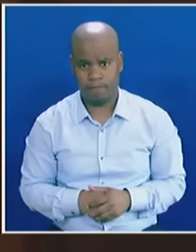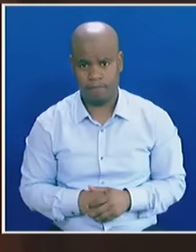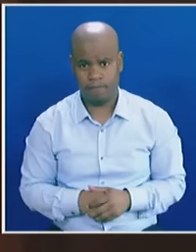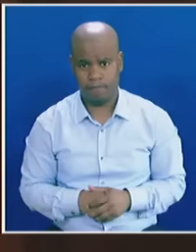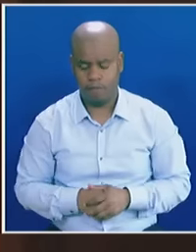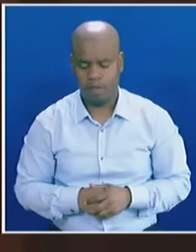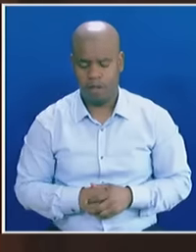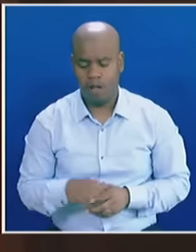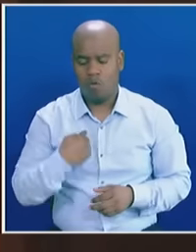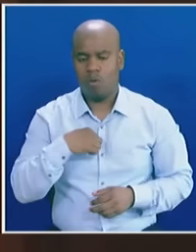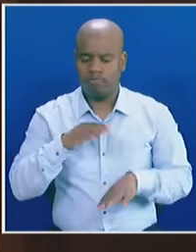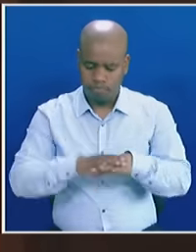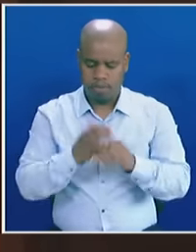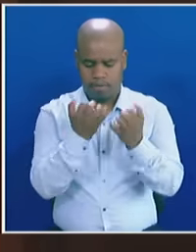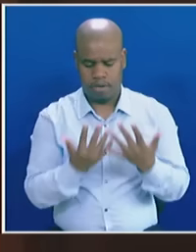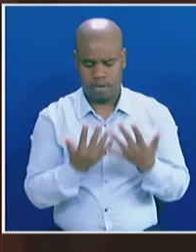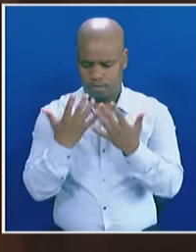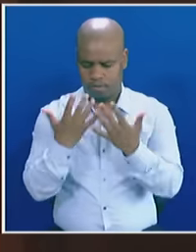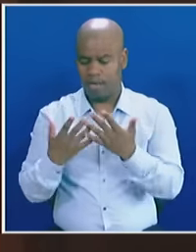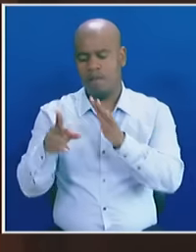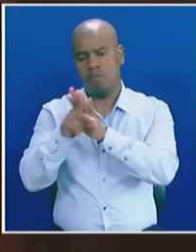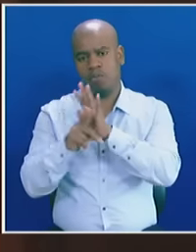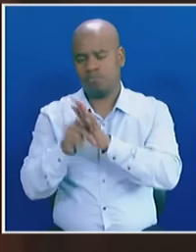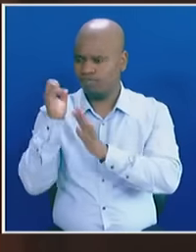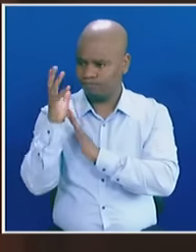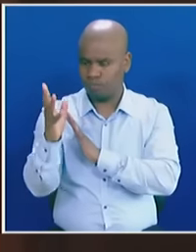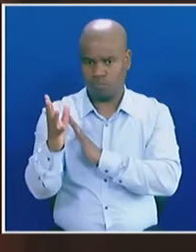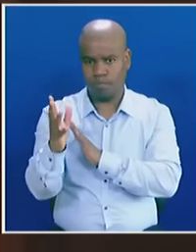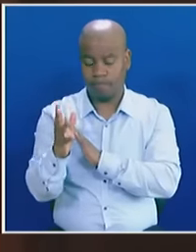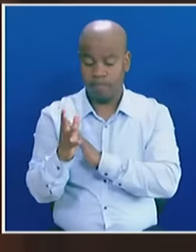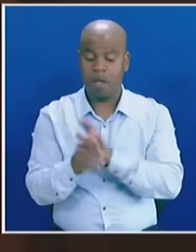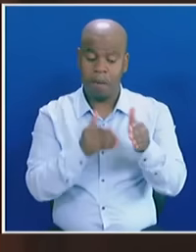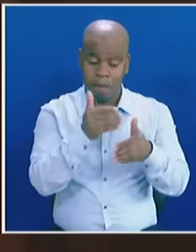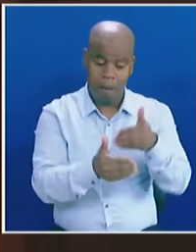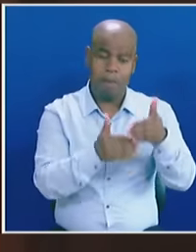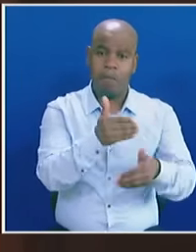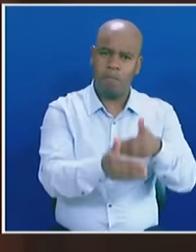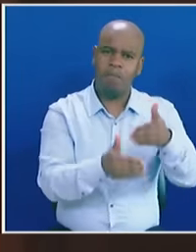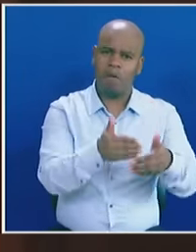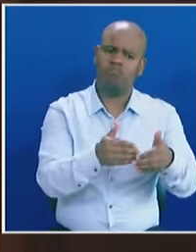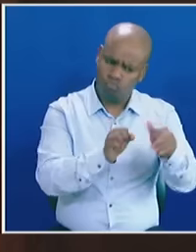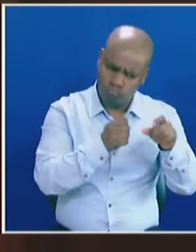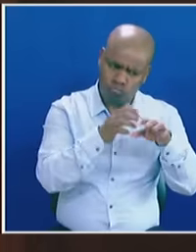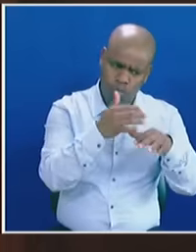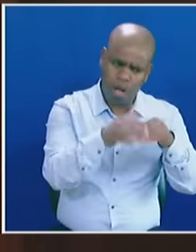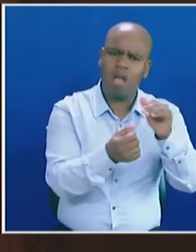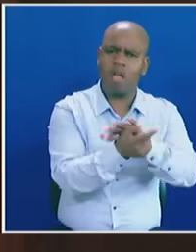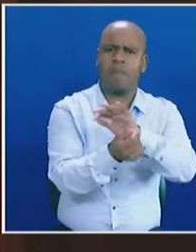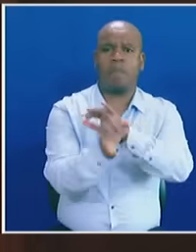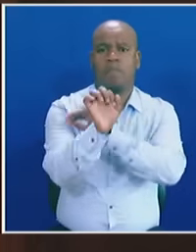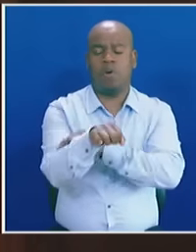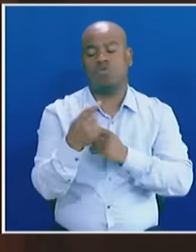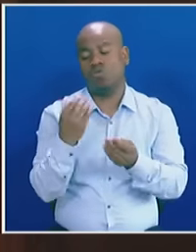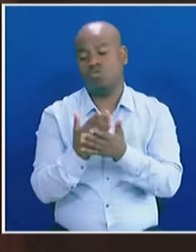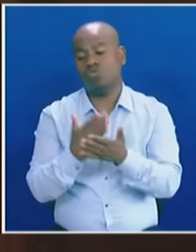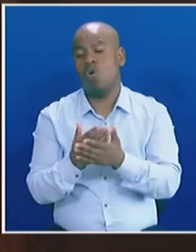As we debate this important budget and policy statement, steps are afoot to implement the recommendation of the Constitutional